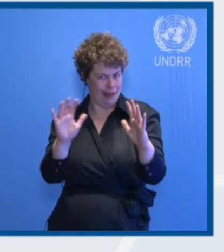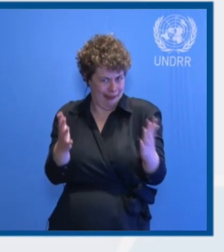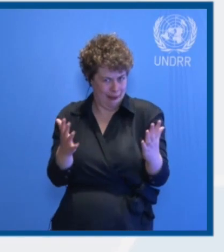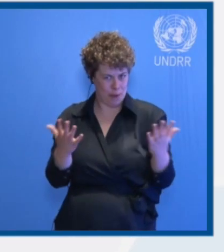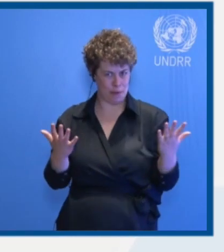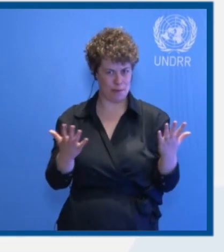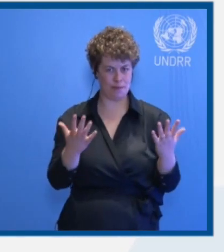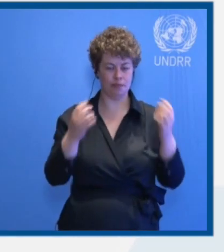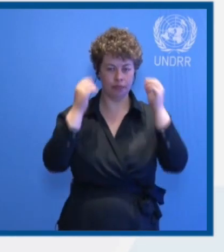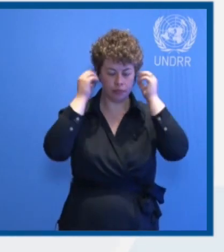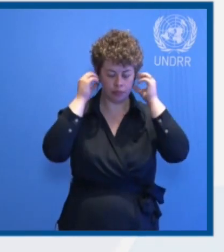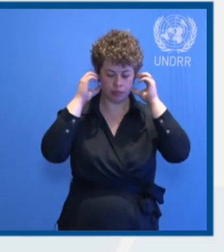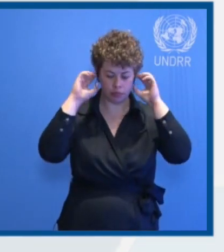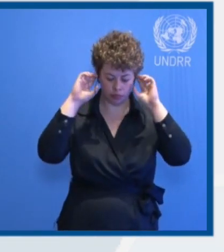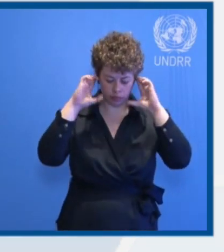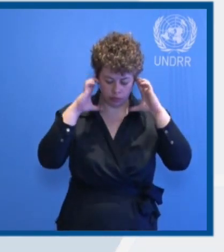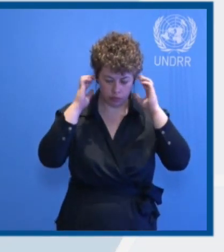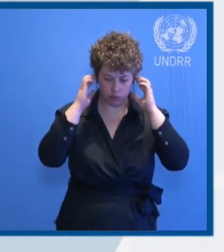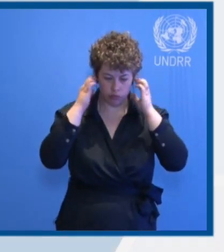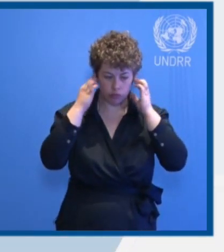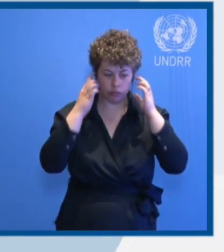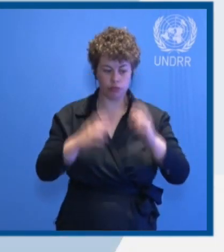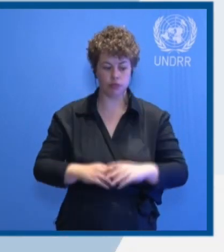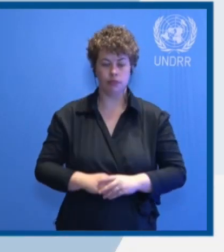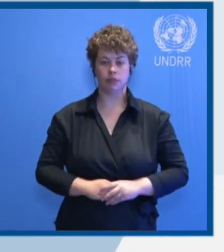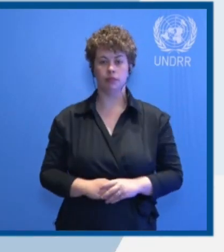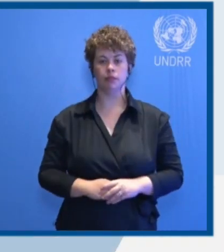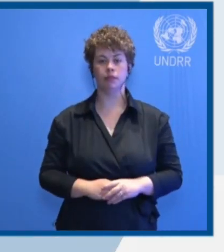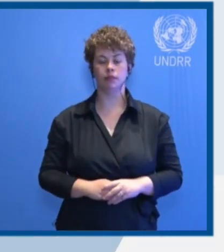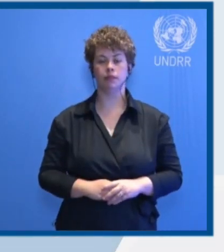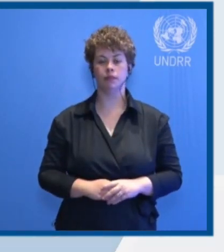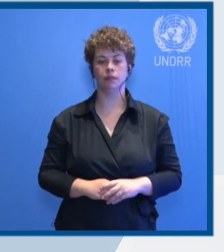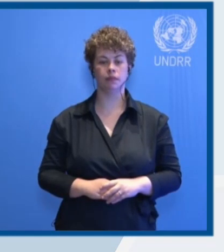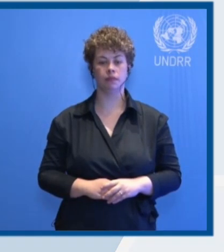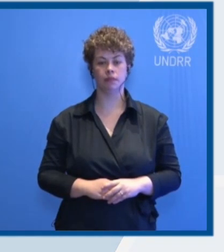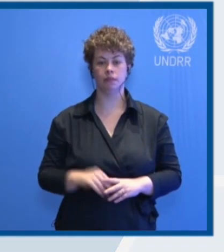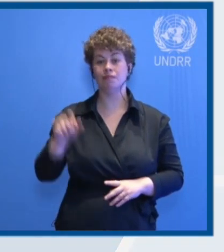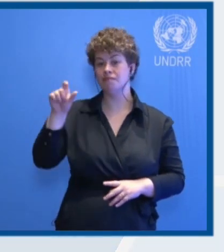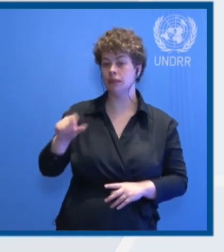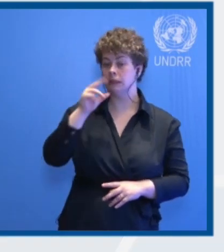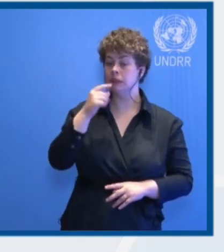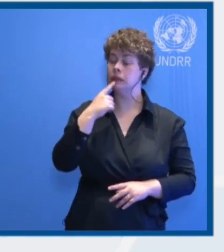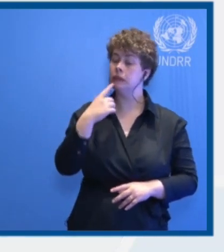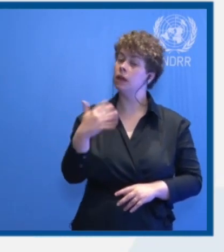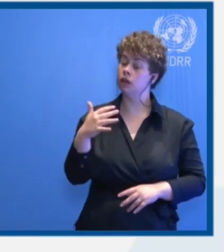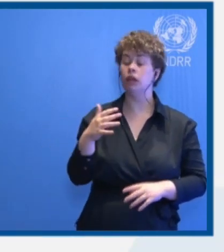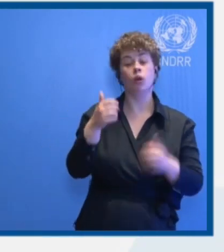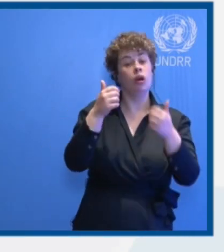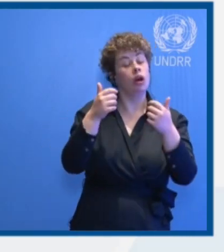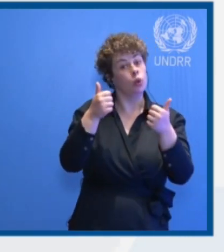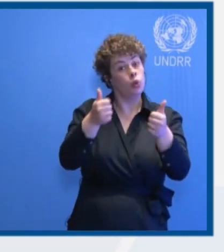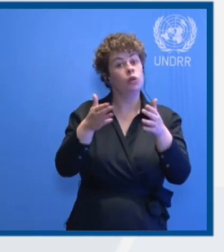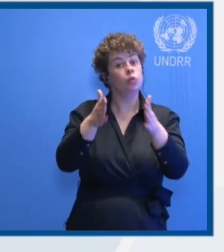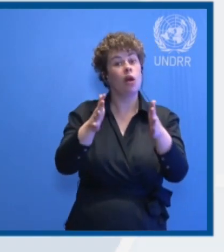Okay. One very key way to get that is to have traceability, transparent